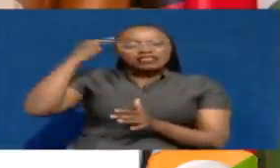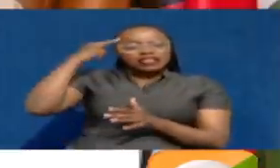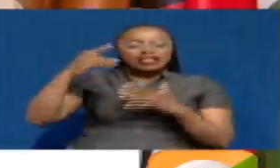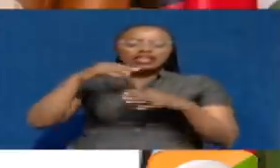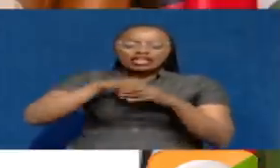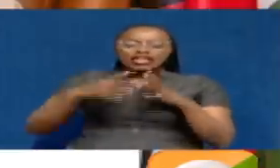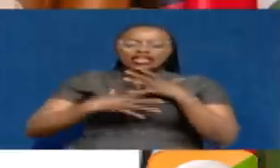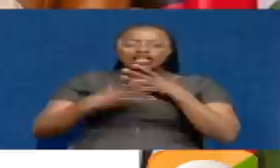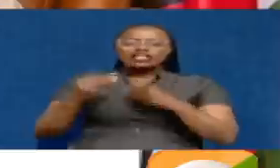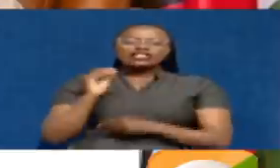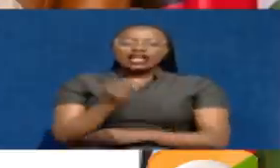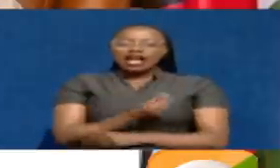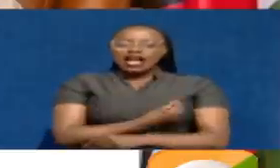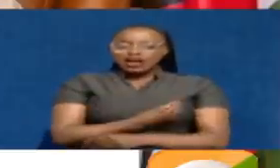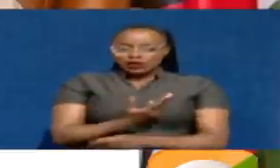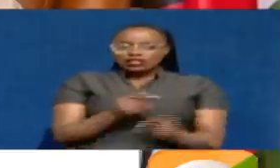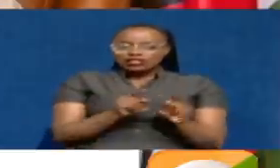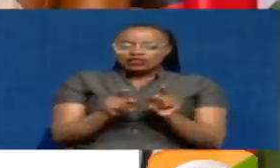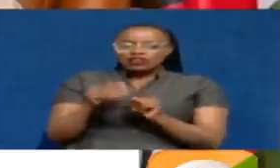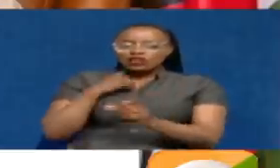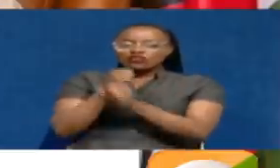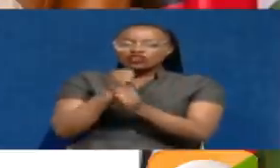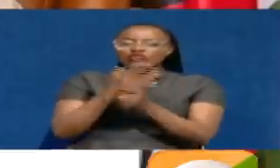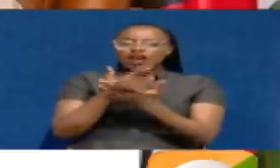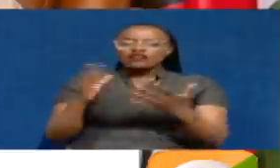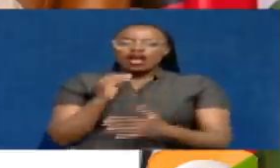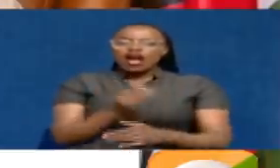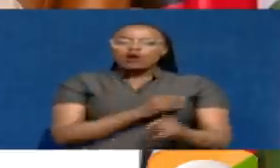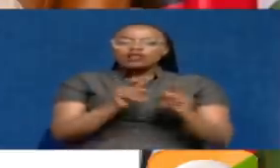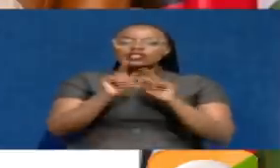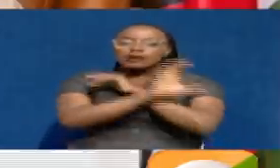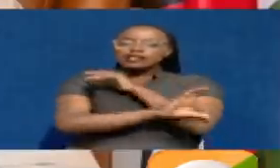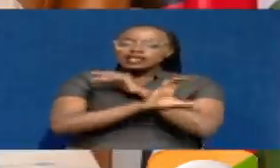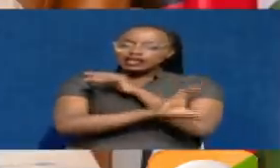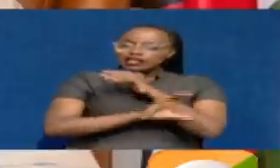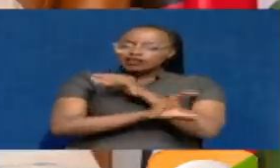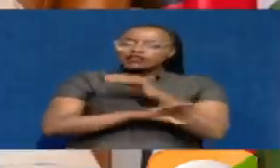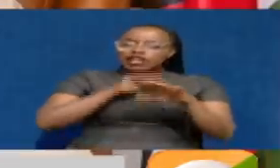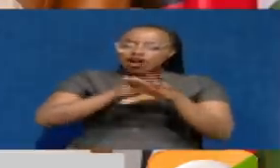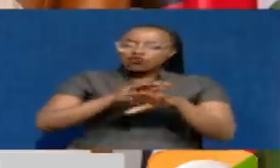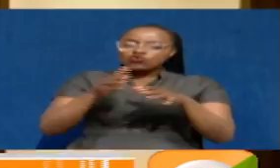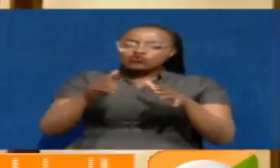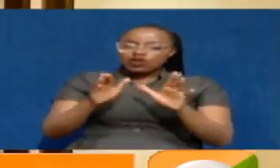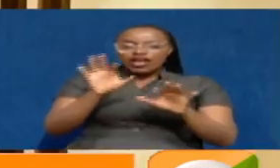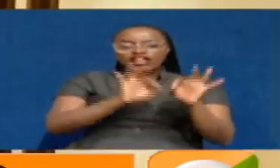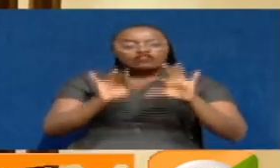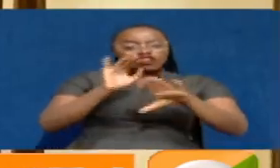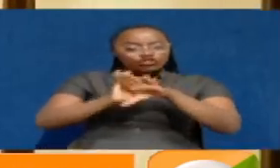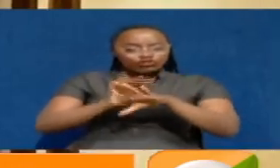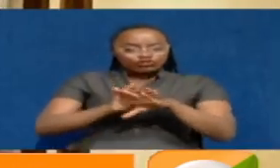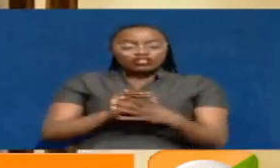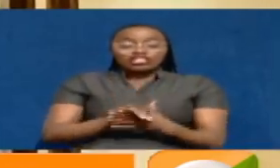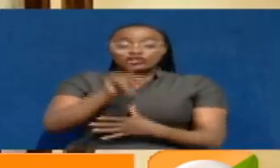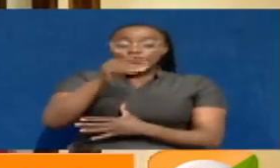our interest to run our affairs as a country in an orderly fashion.